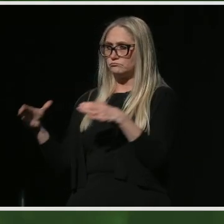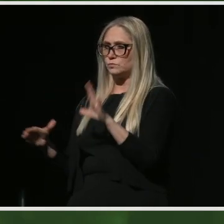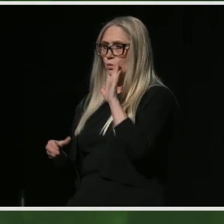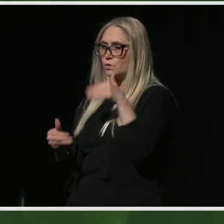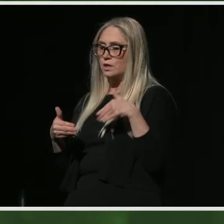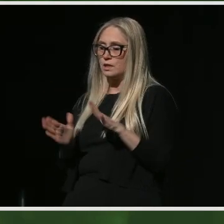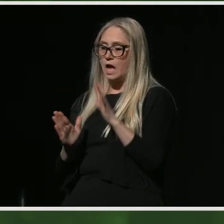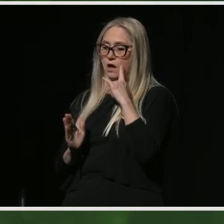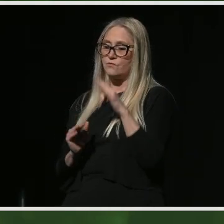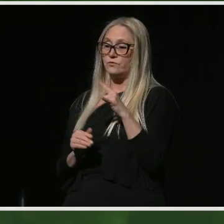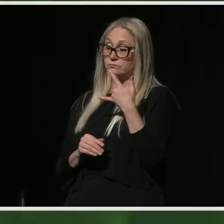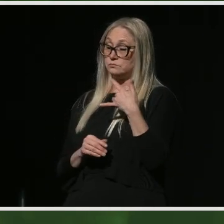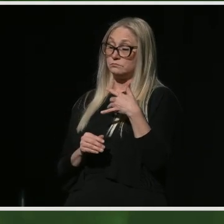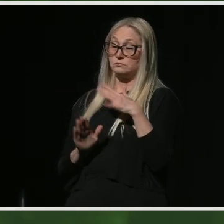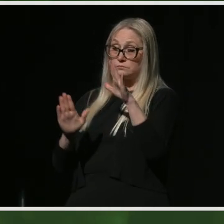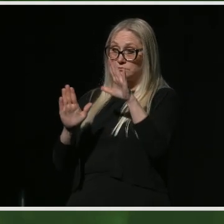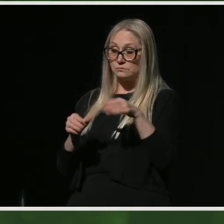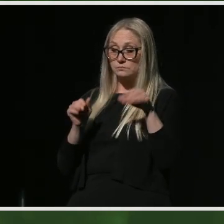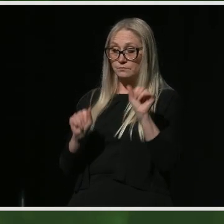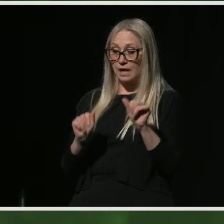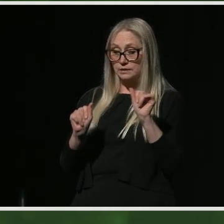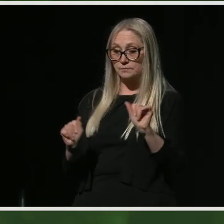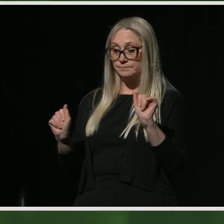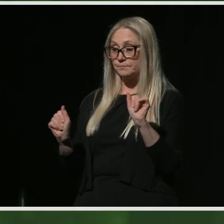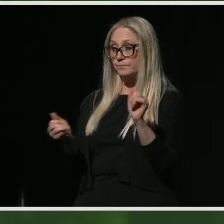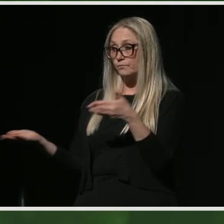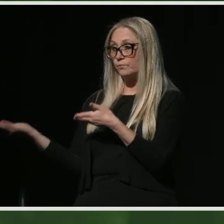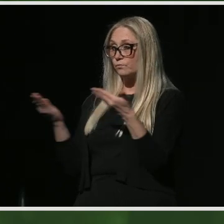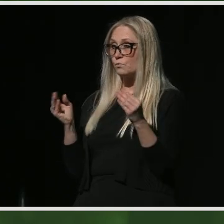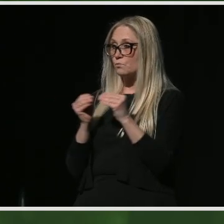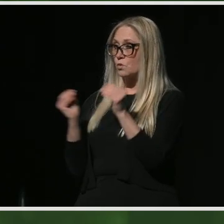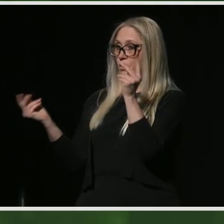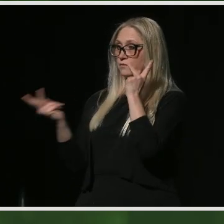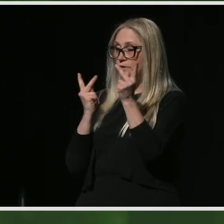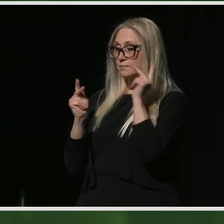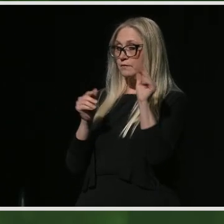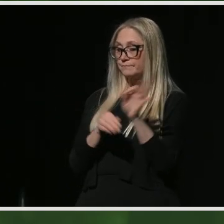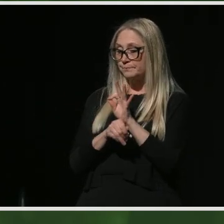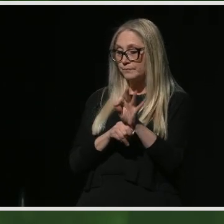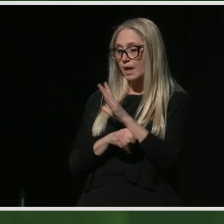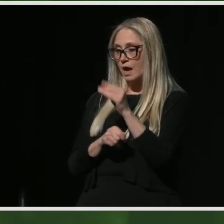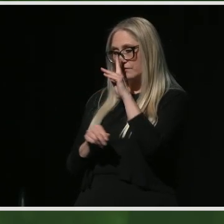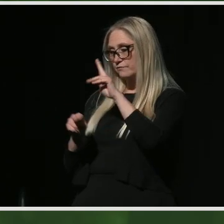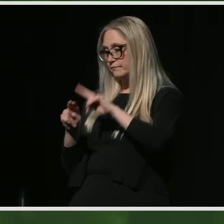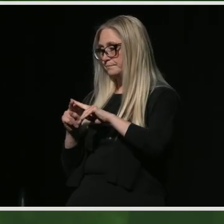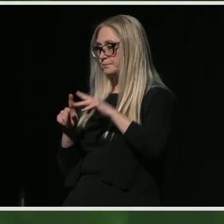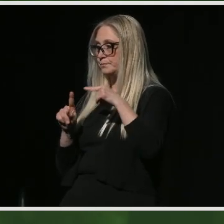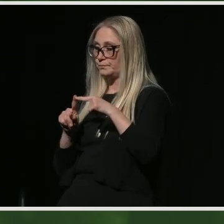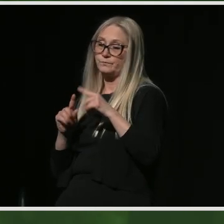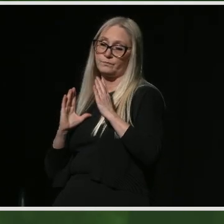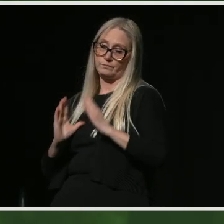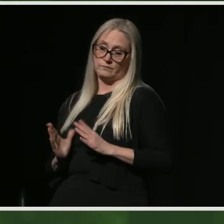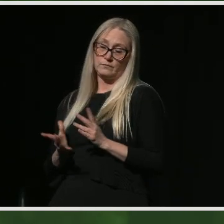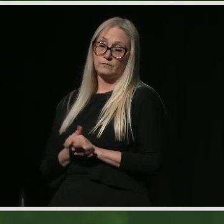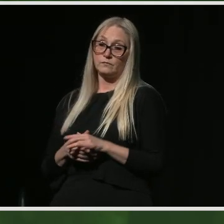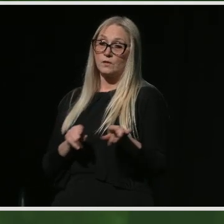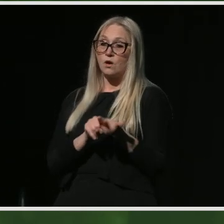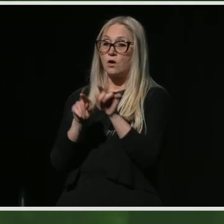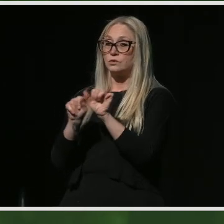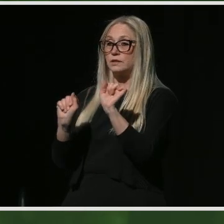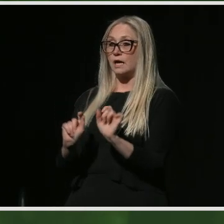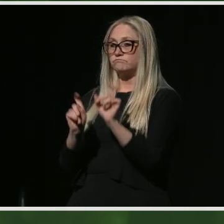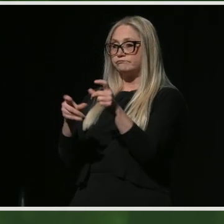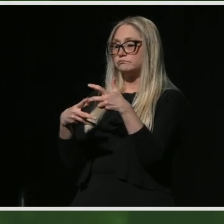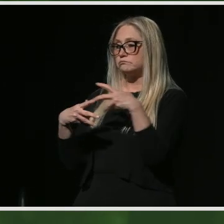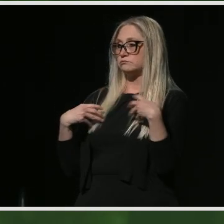innovation possibilities to bring more visible function and fun to the consumer. And it can also yield a much